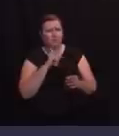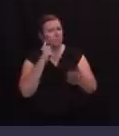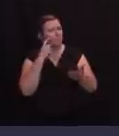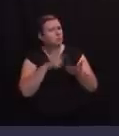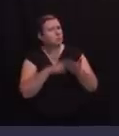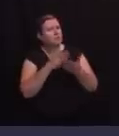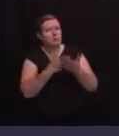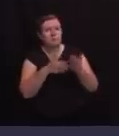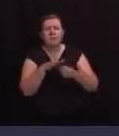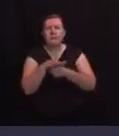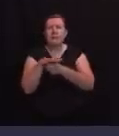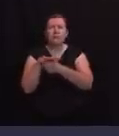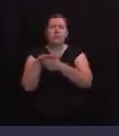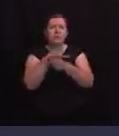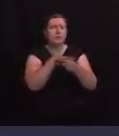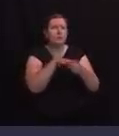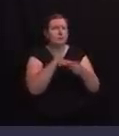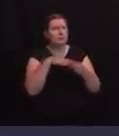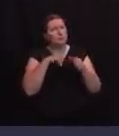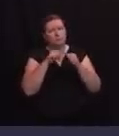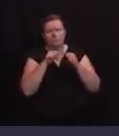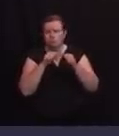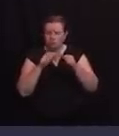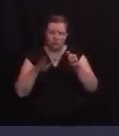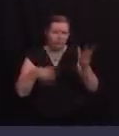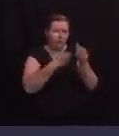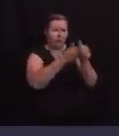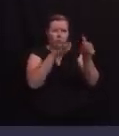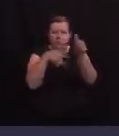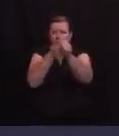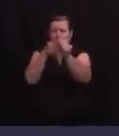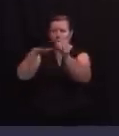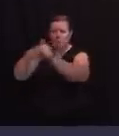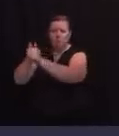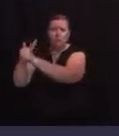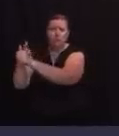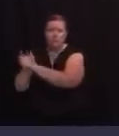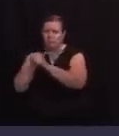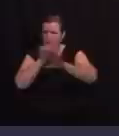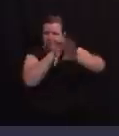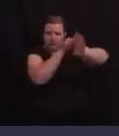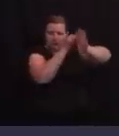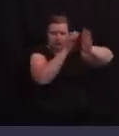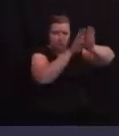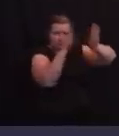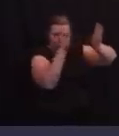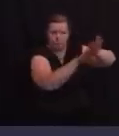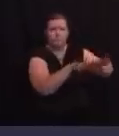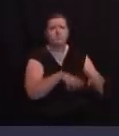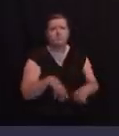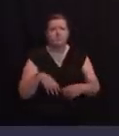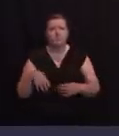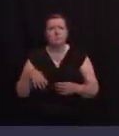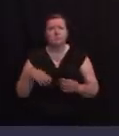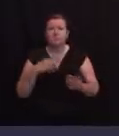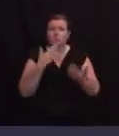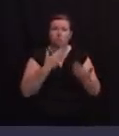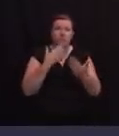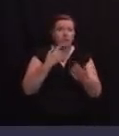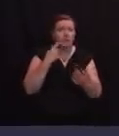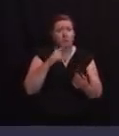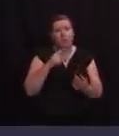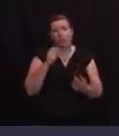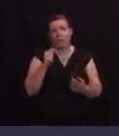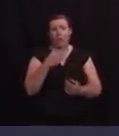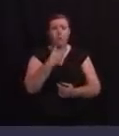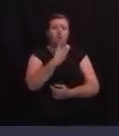going to stay at doggedly. You'll see, I think, more grateful for the shot initiatives as well, and things like that.